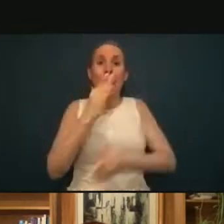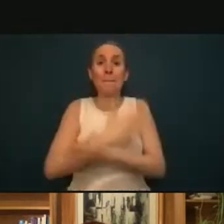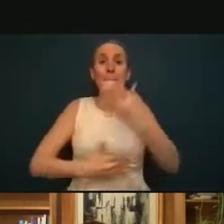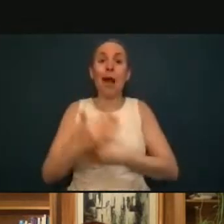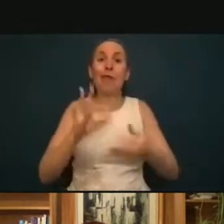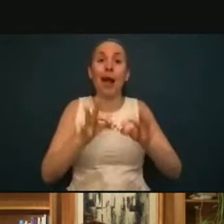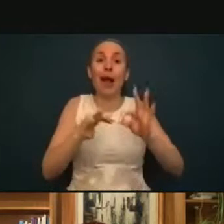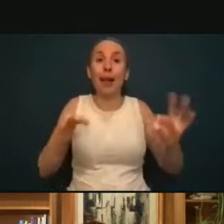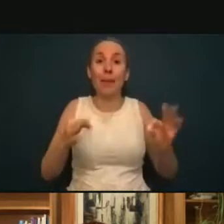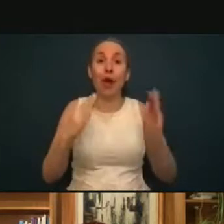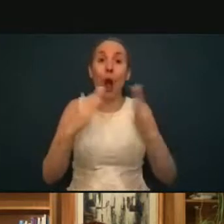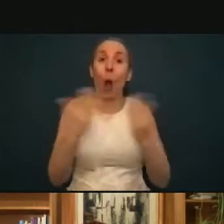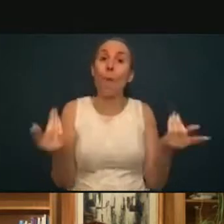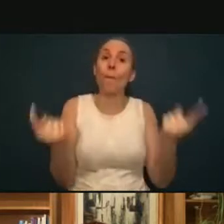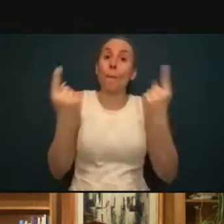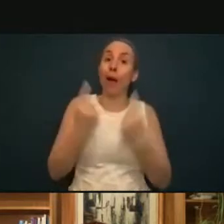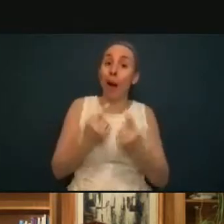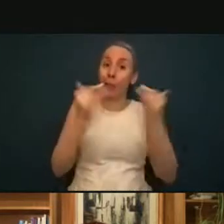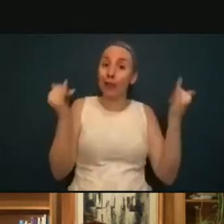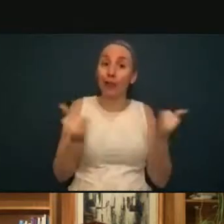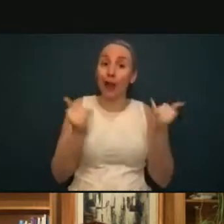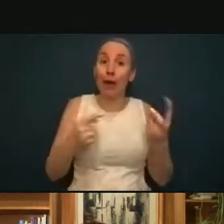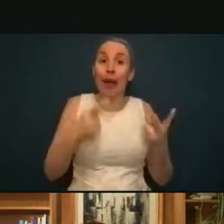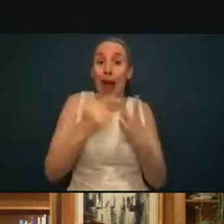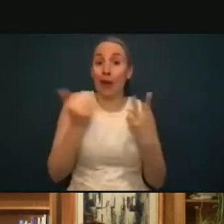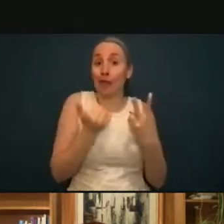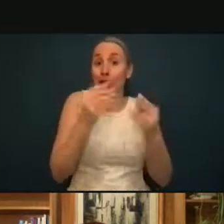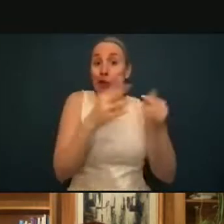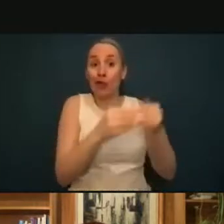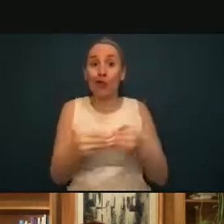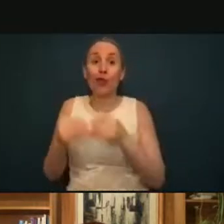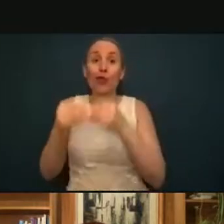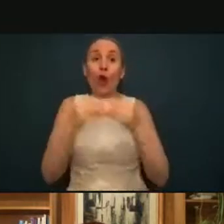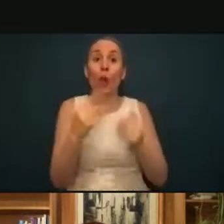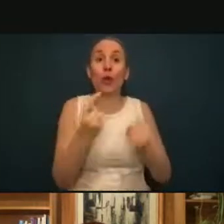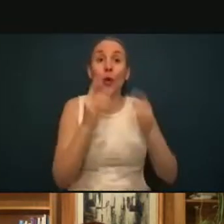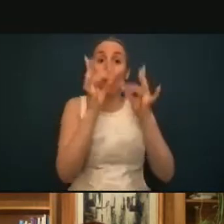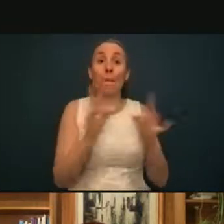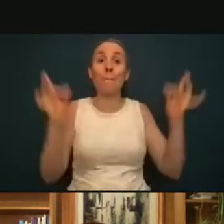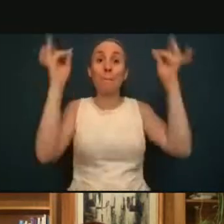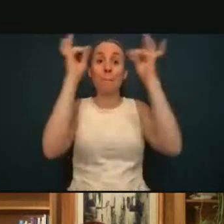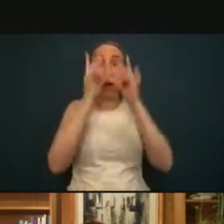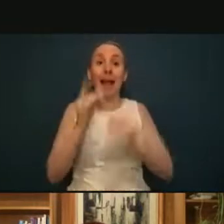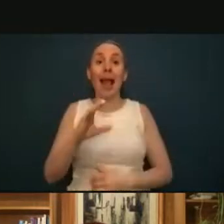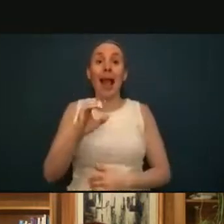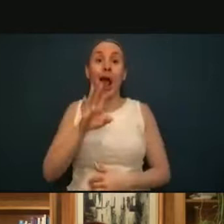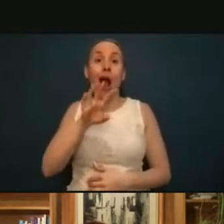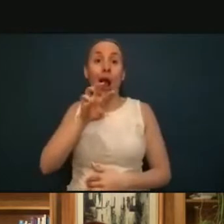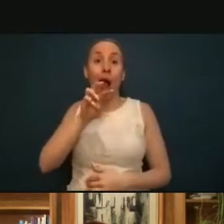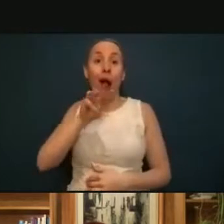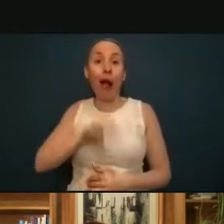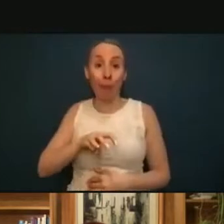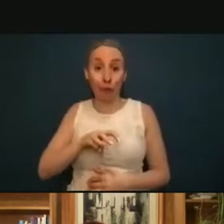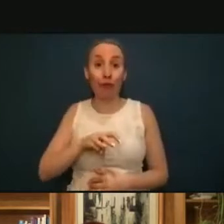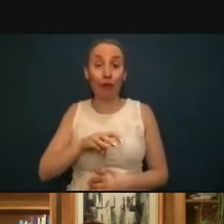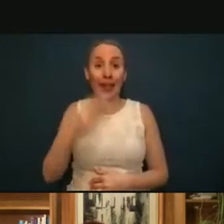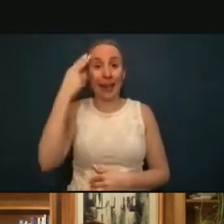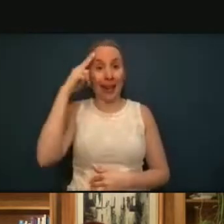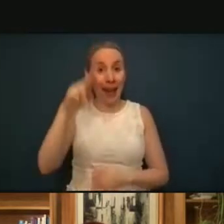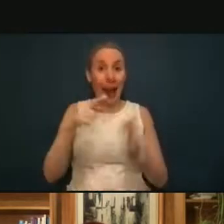just finished a UK tour with Ballet Cymru in Wales, in Giselle. Brilliant, amazing.